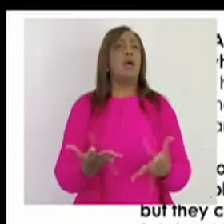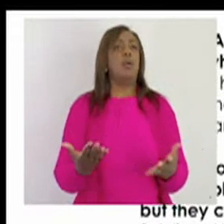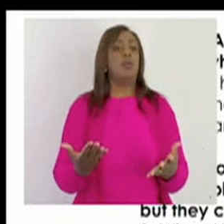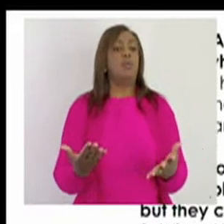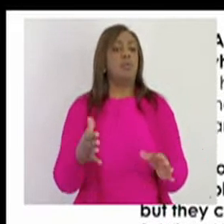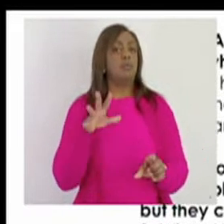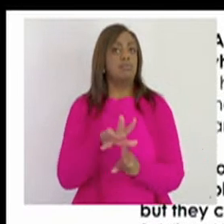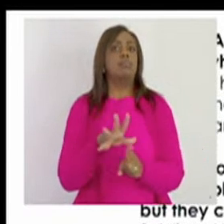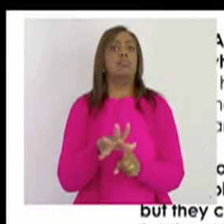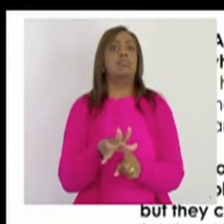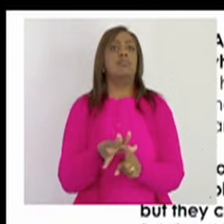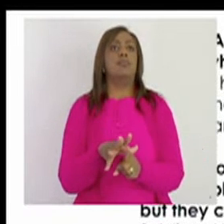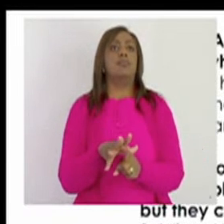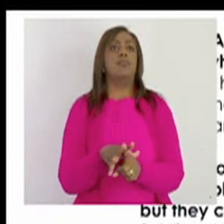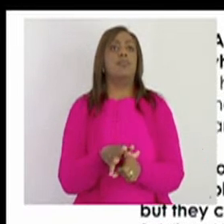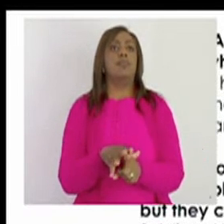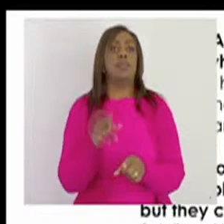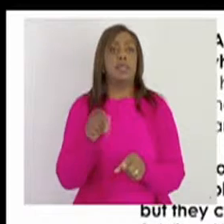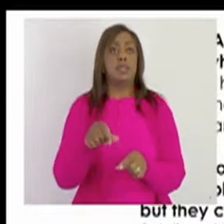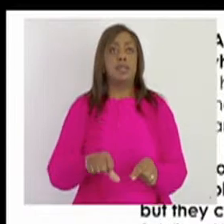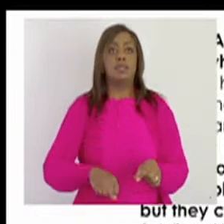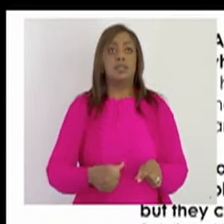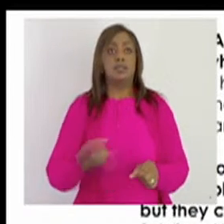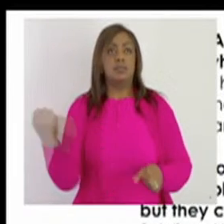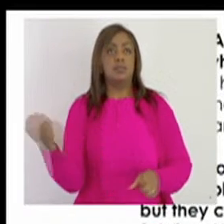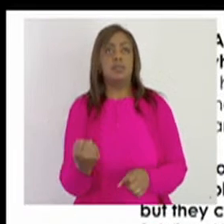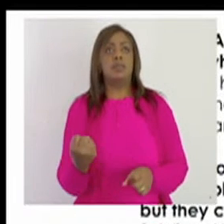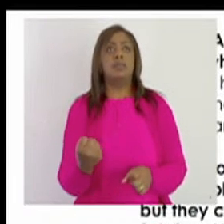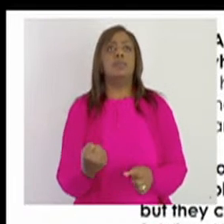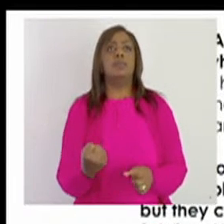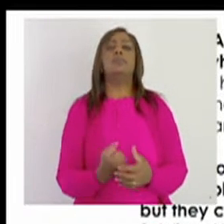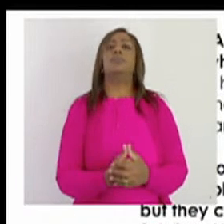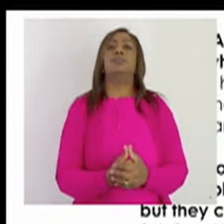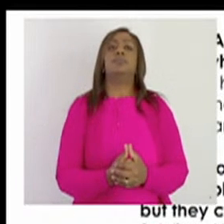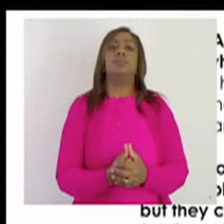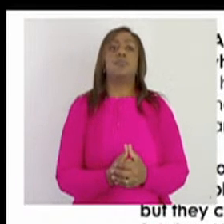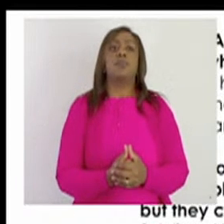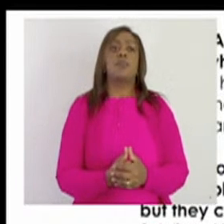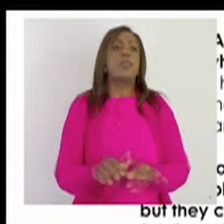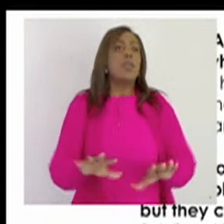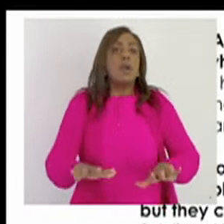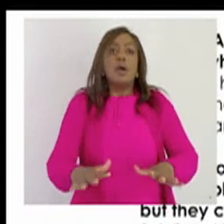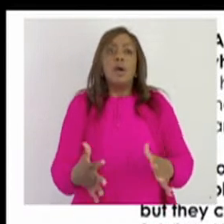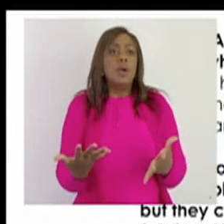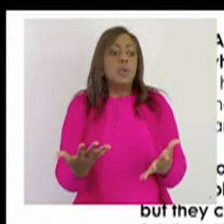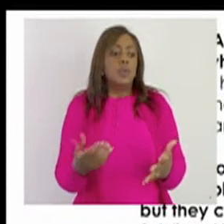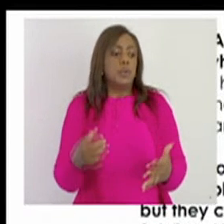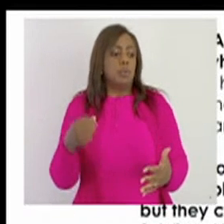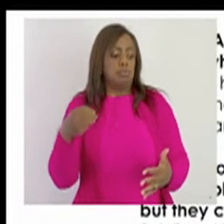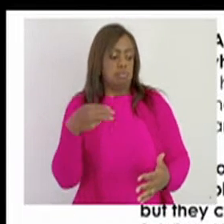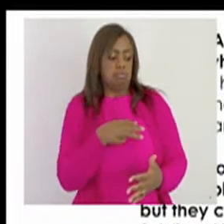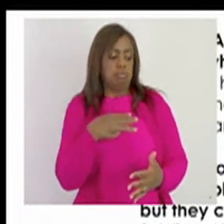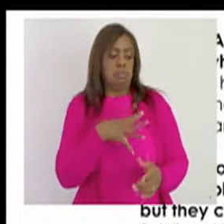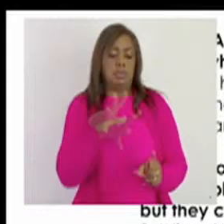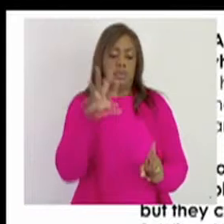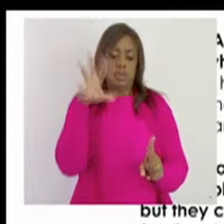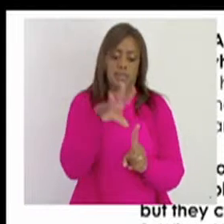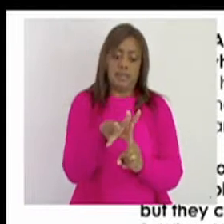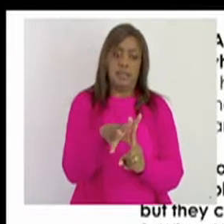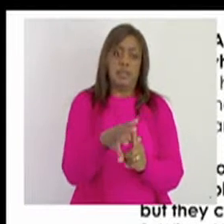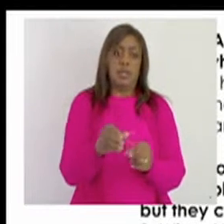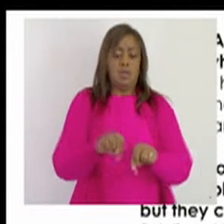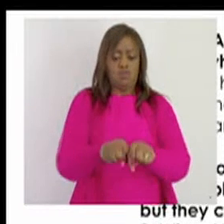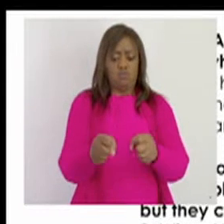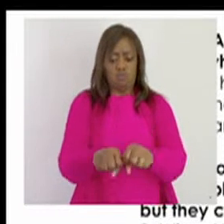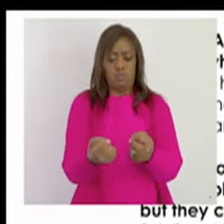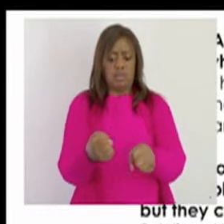they can still spread the disease. Okay, how does HIV attack and then destroy the immune